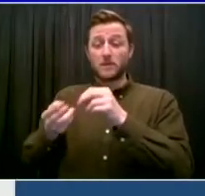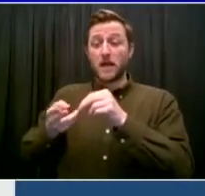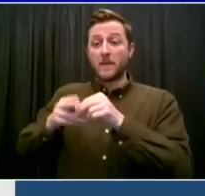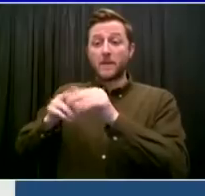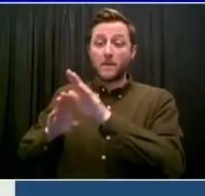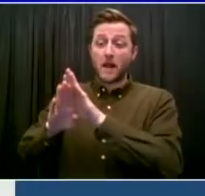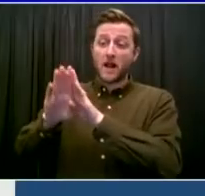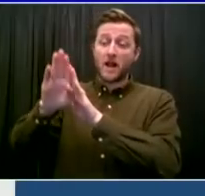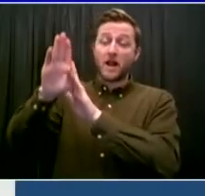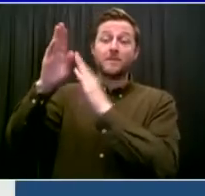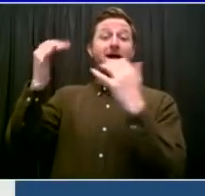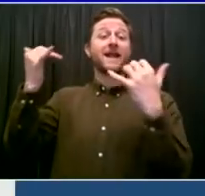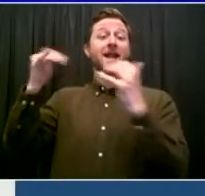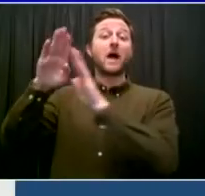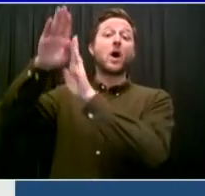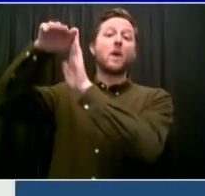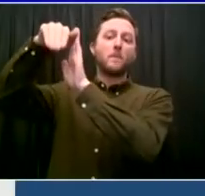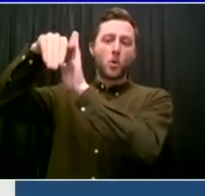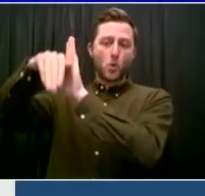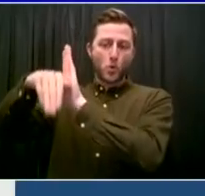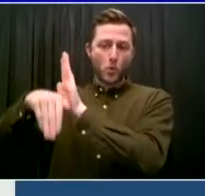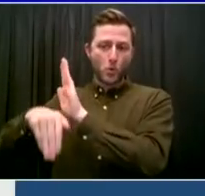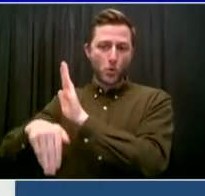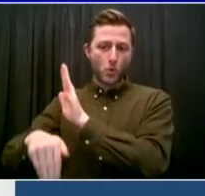declining. We know that